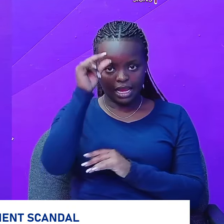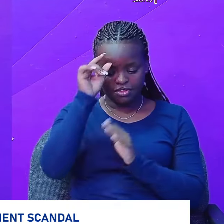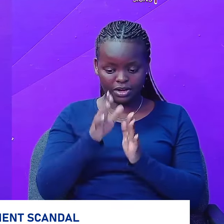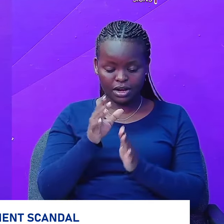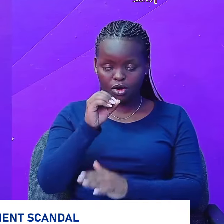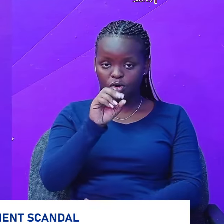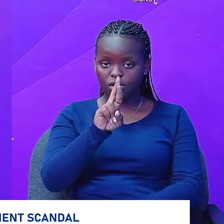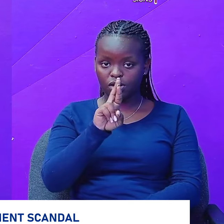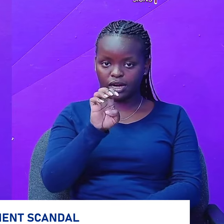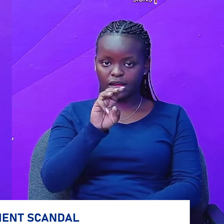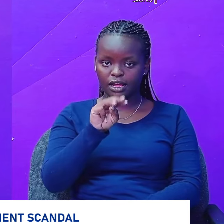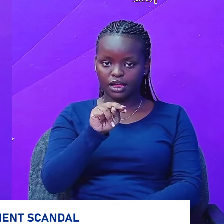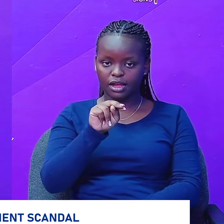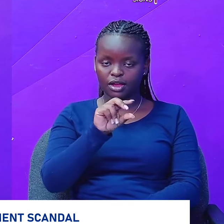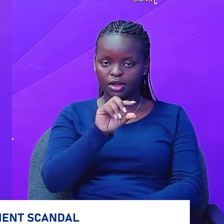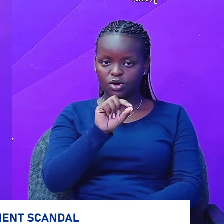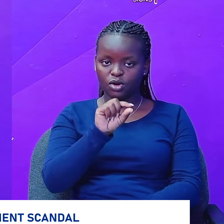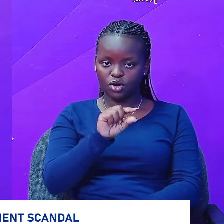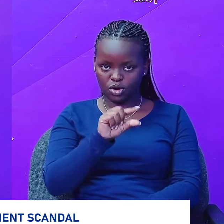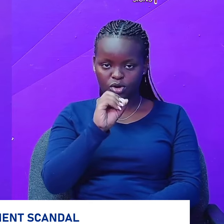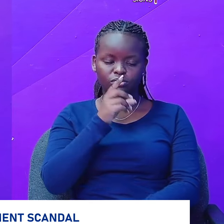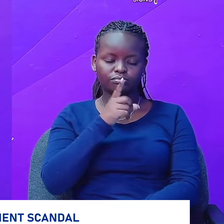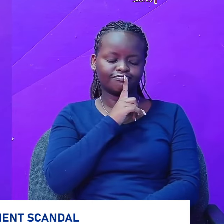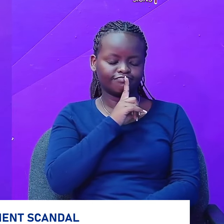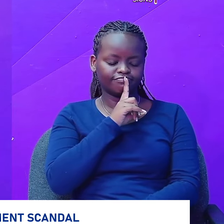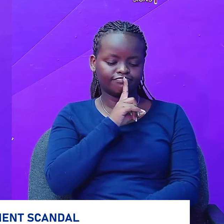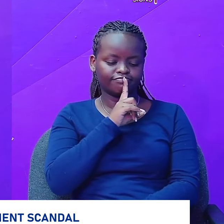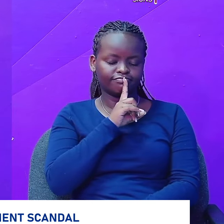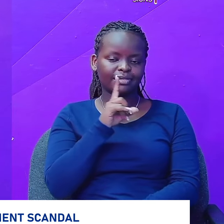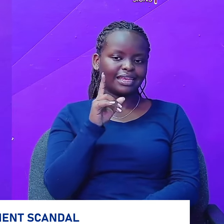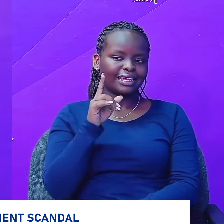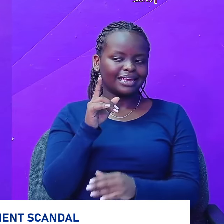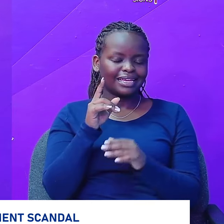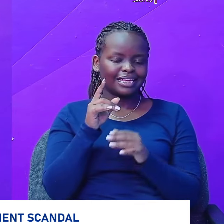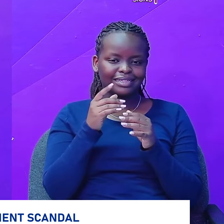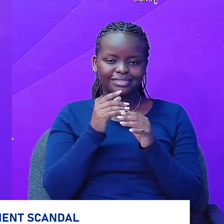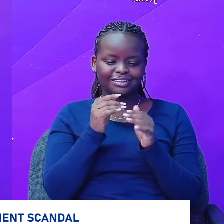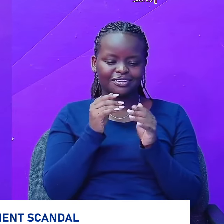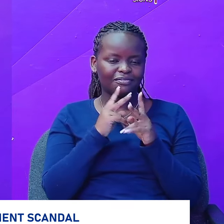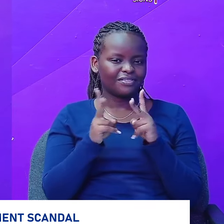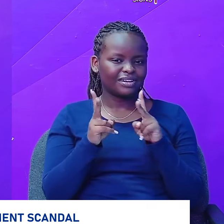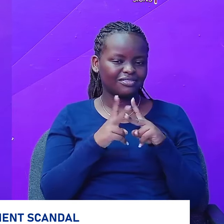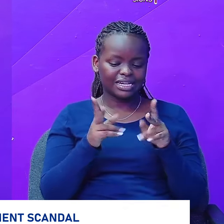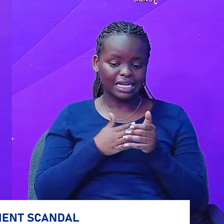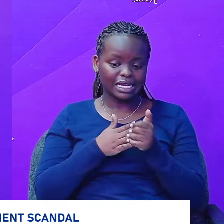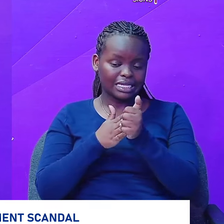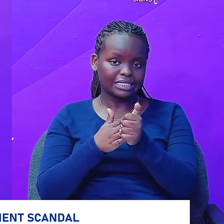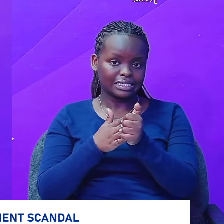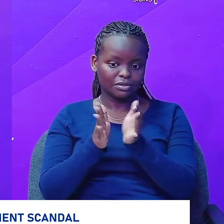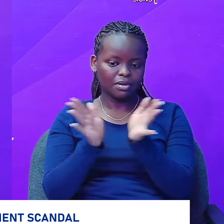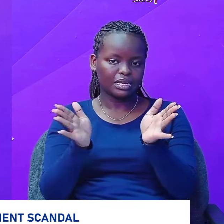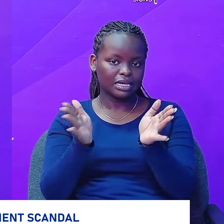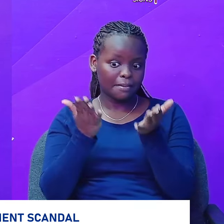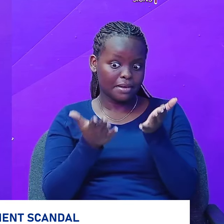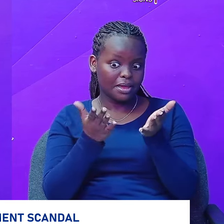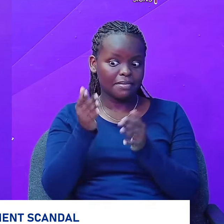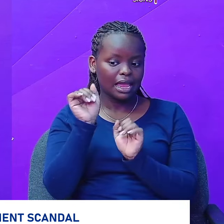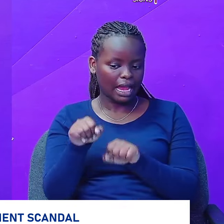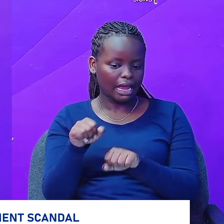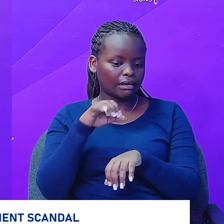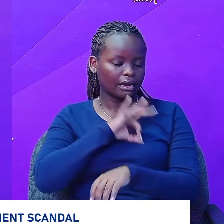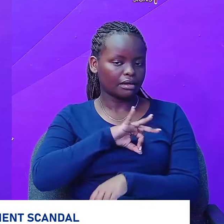Orengo's silence on the matter, suggesting it was wanting and could lead the public to conclude he might have benefited